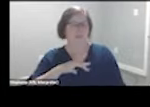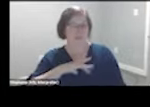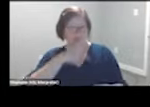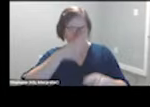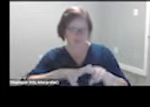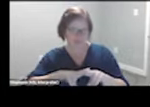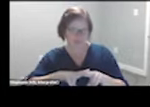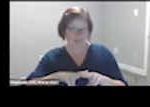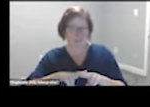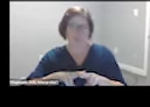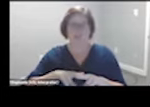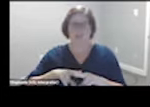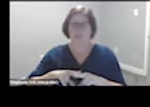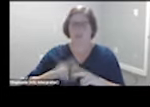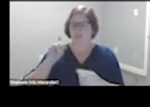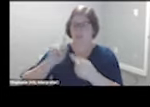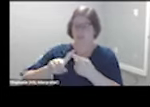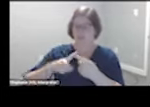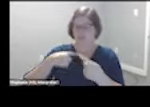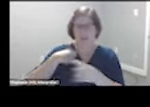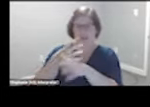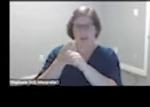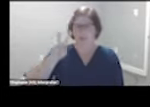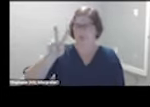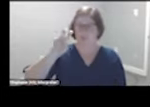a 245, that helps me a